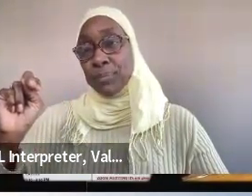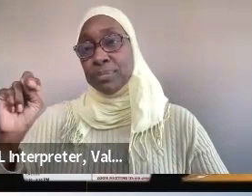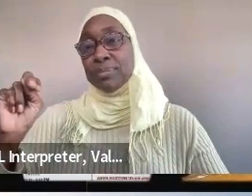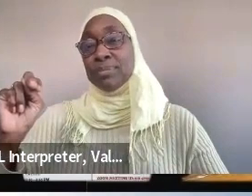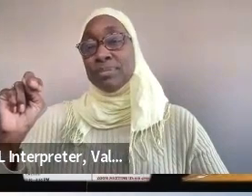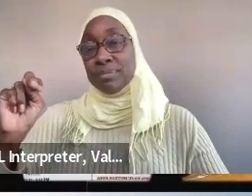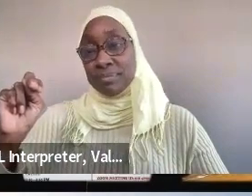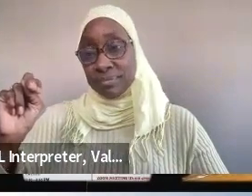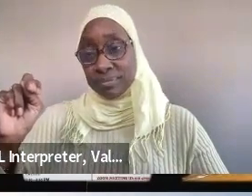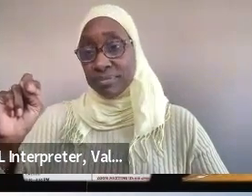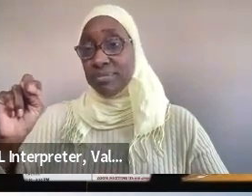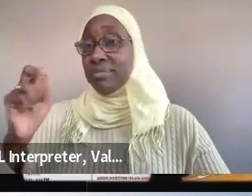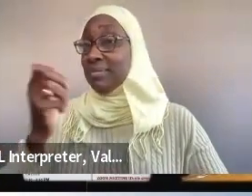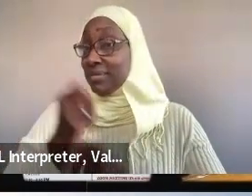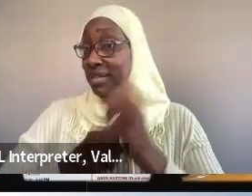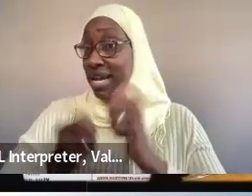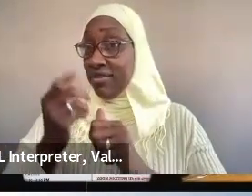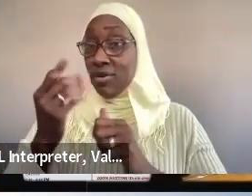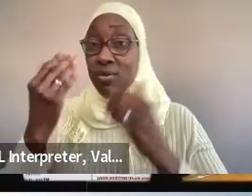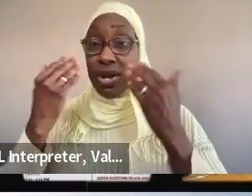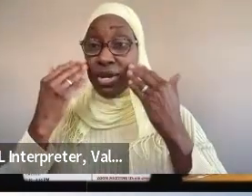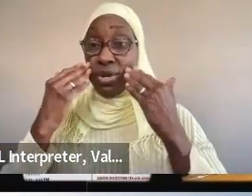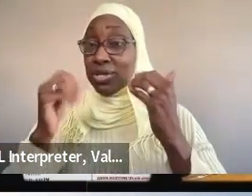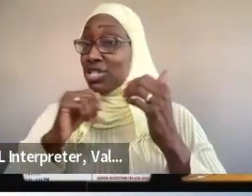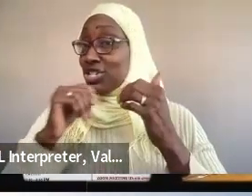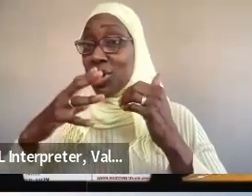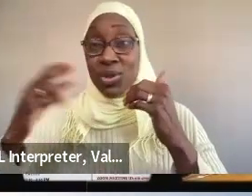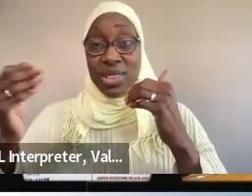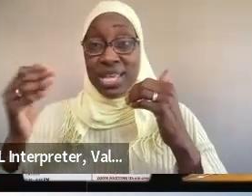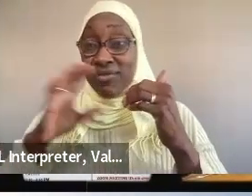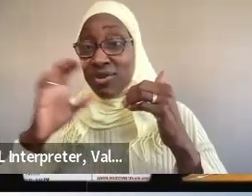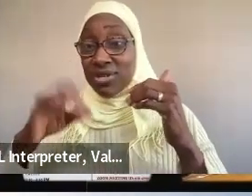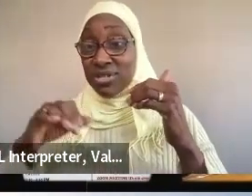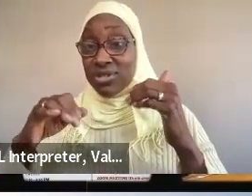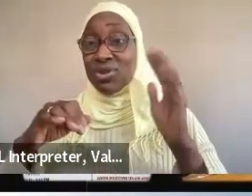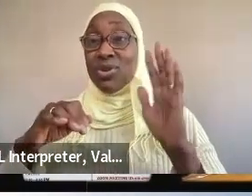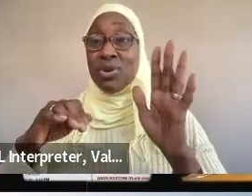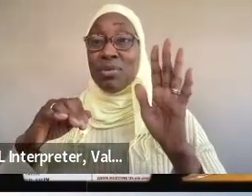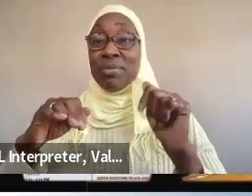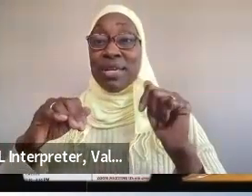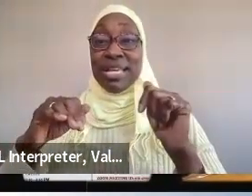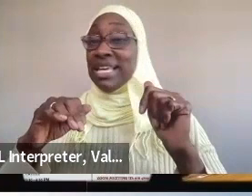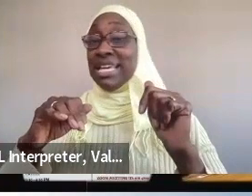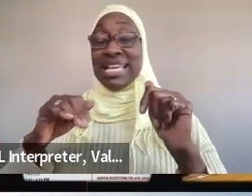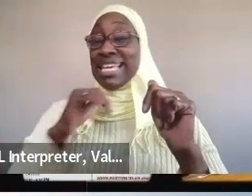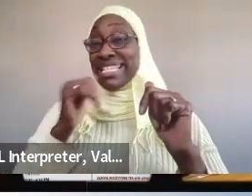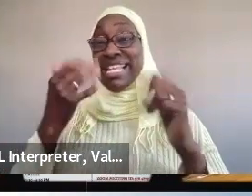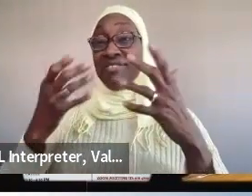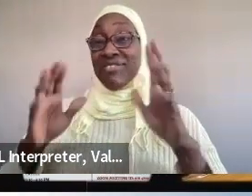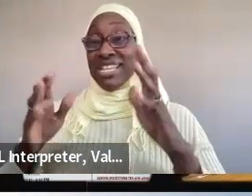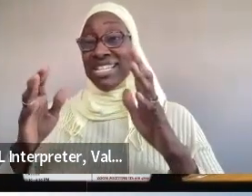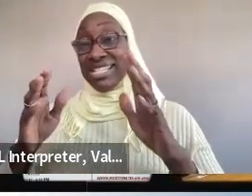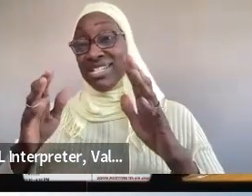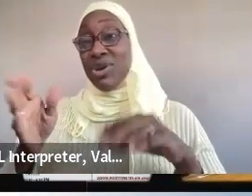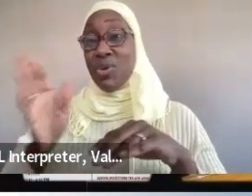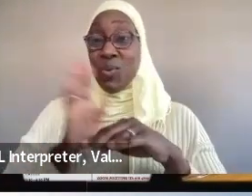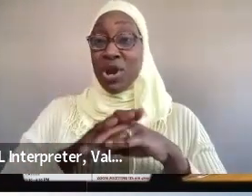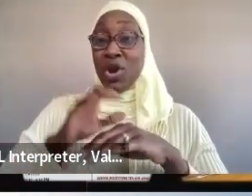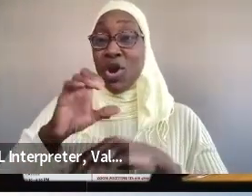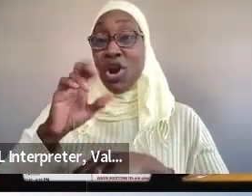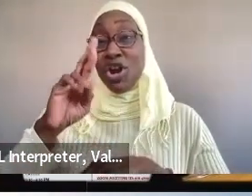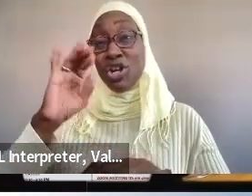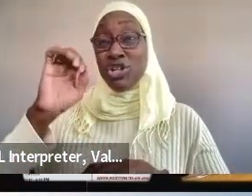And just so everyone knows, please don't leave on Zoom because it's not over. We've been running on crypt time today. So if you have if you have time